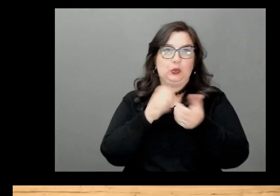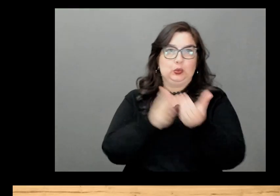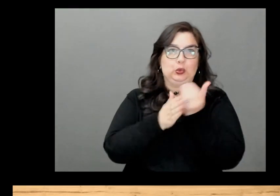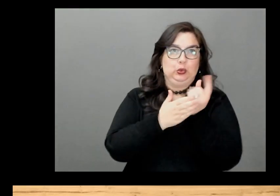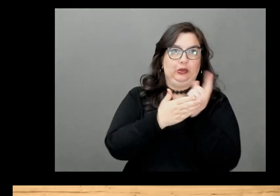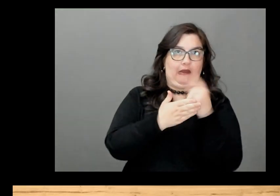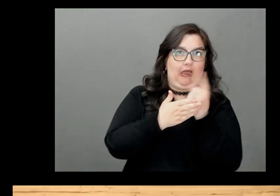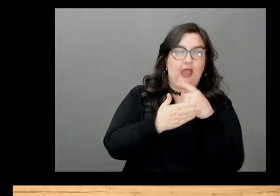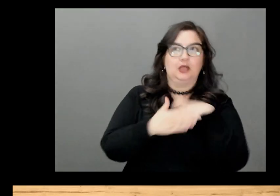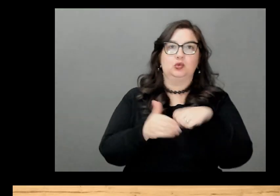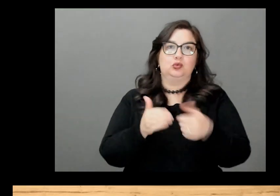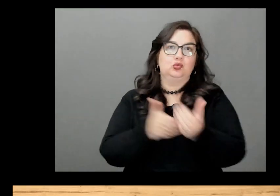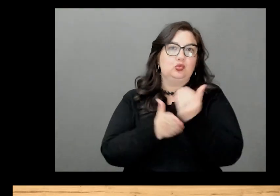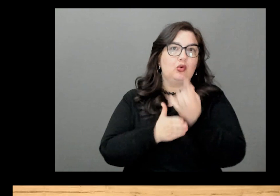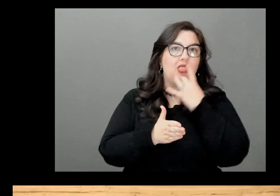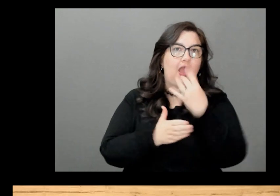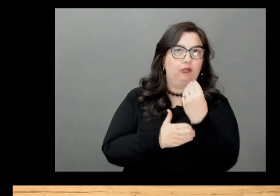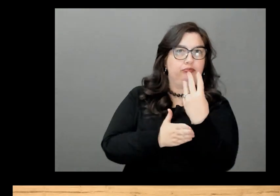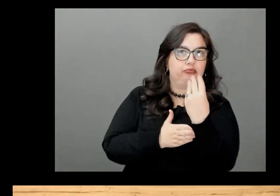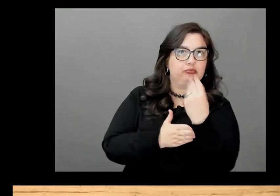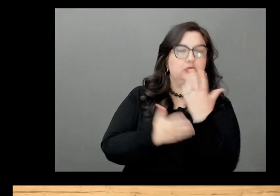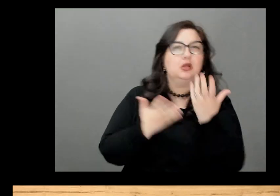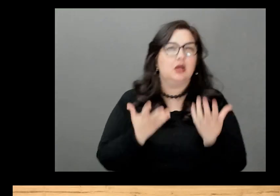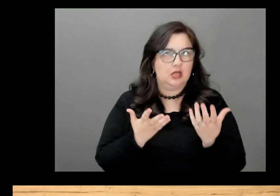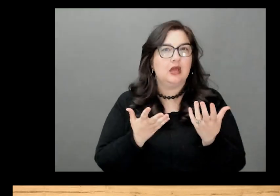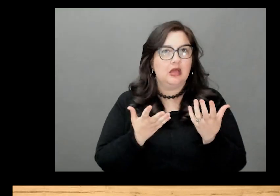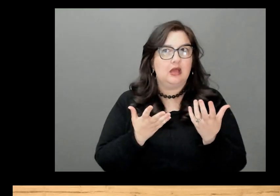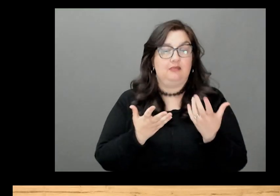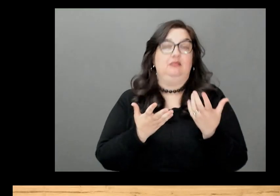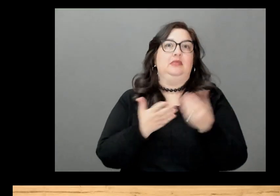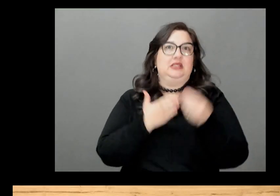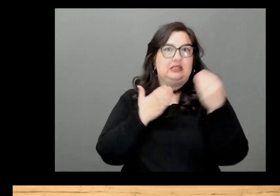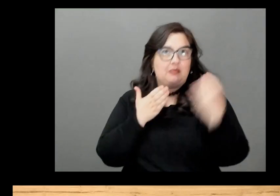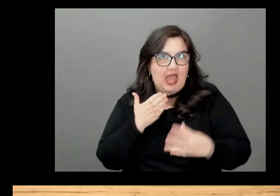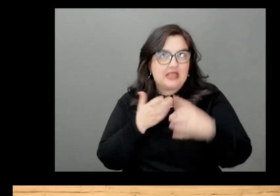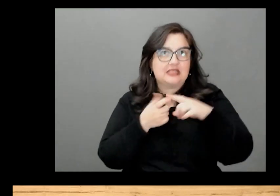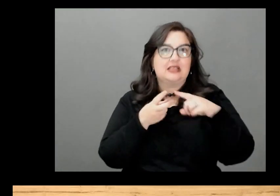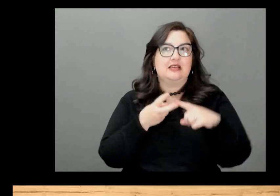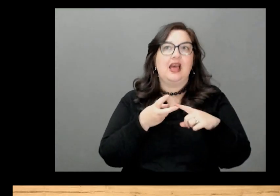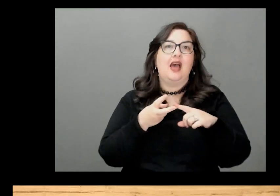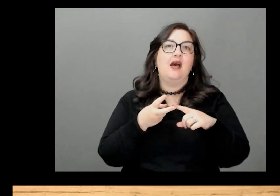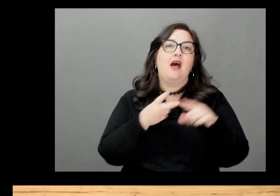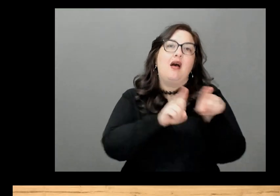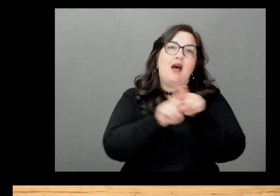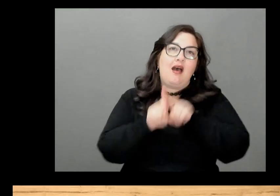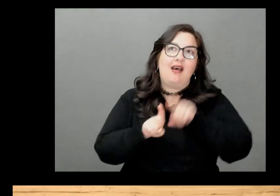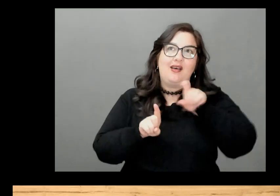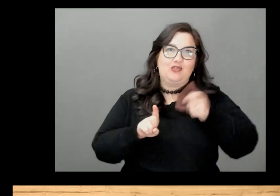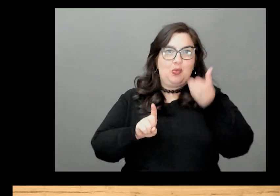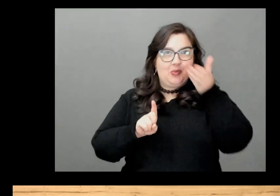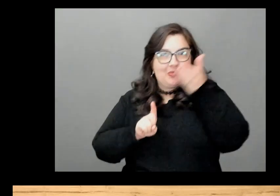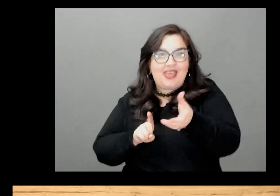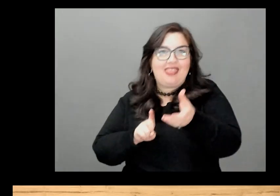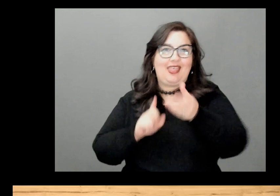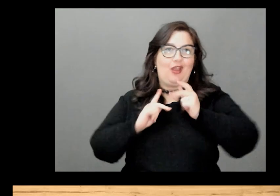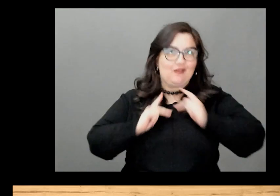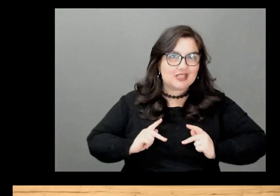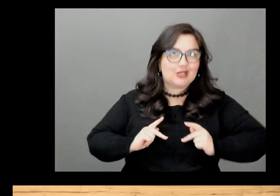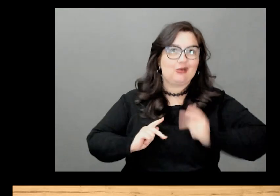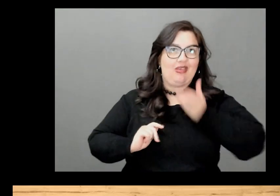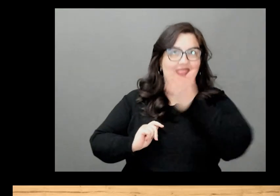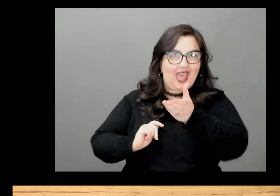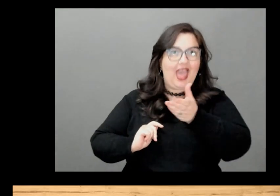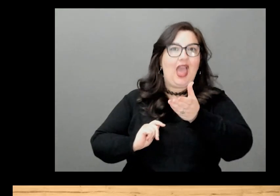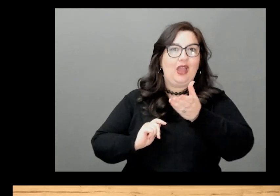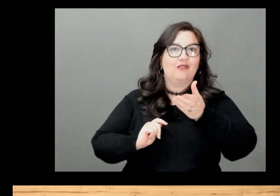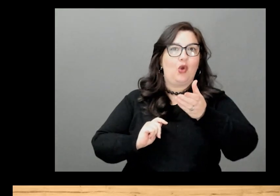blinking light, I have a significant expense to do that. Plus, I have to actually be on location to look at this control panel on the wall. So when you